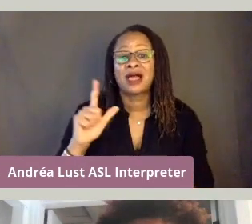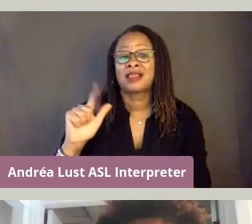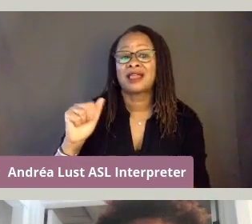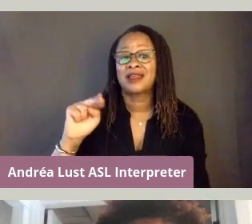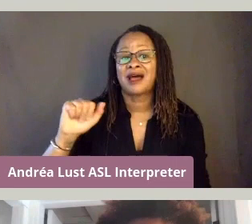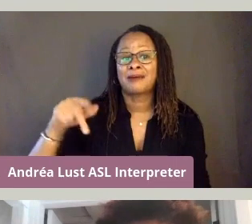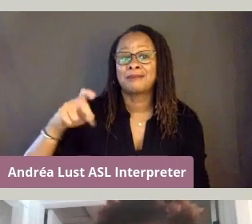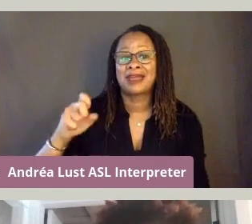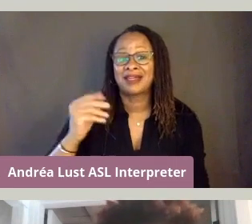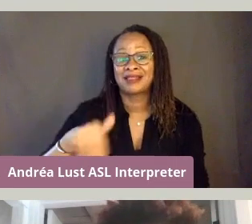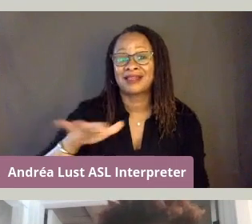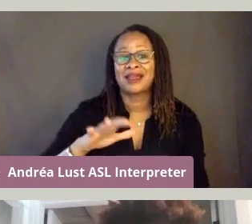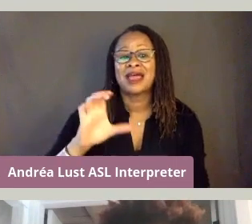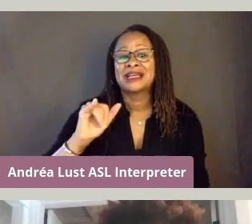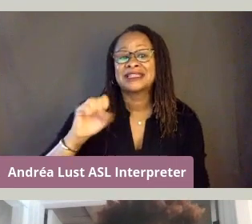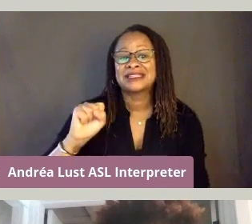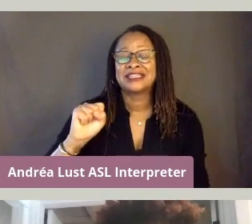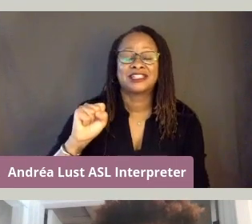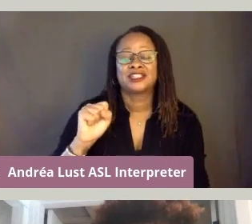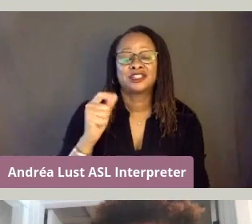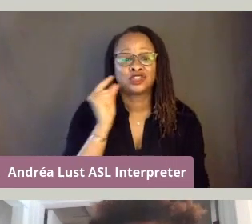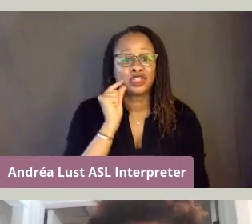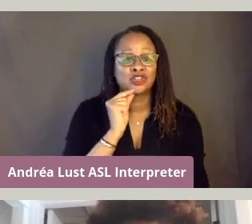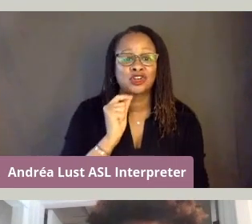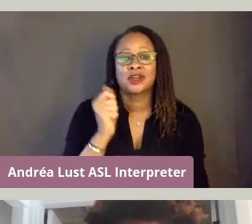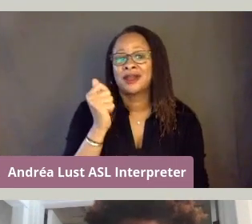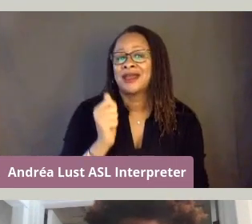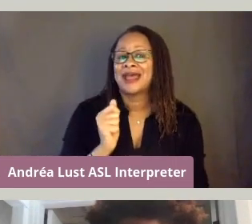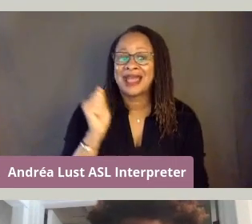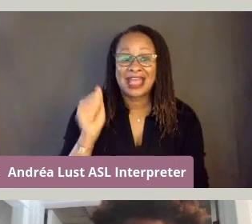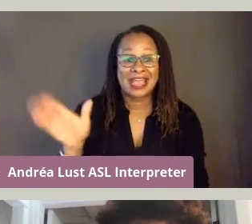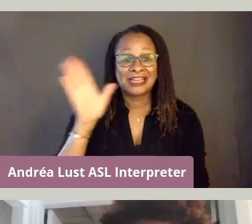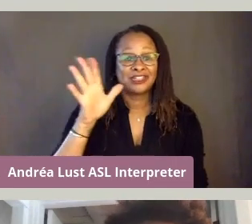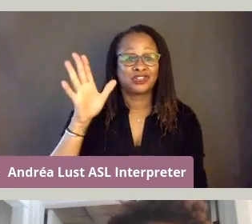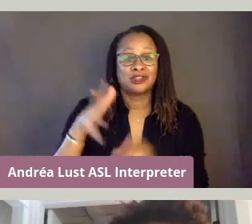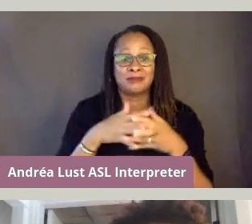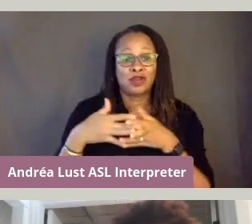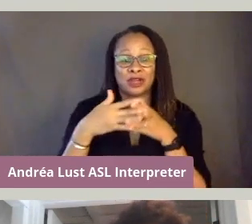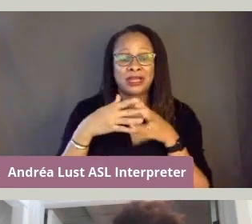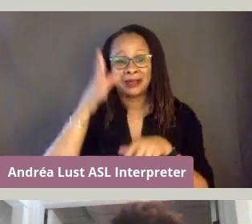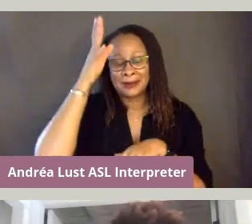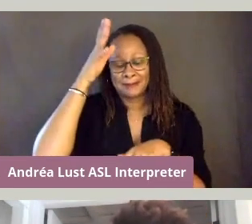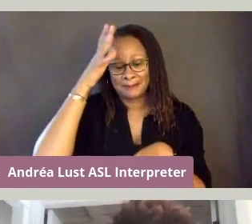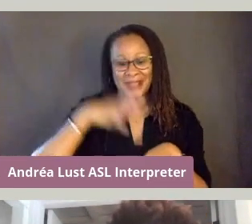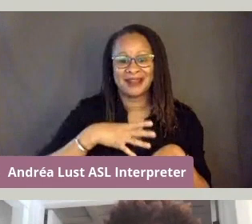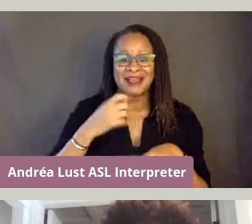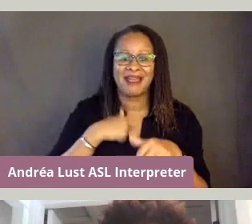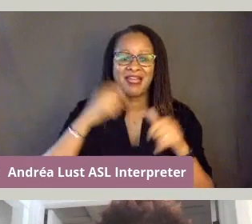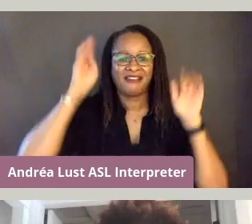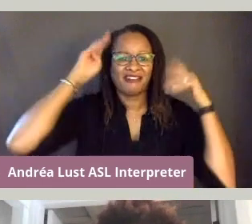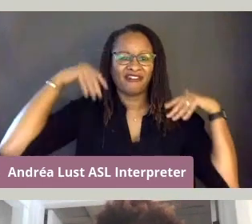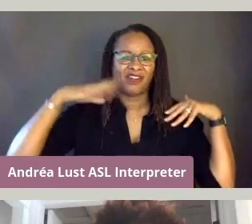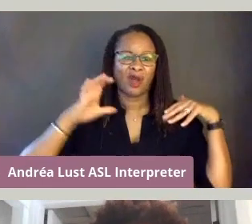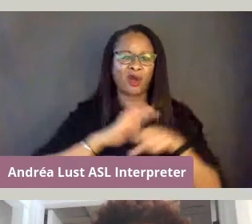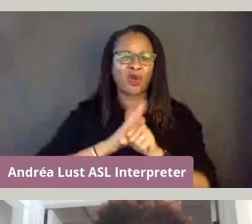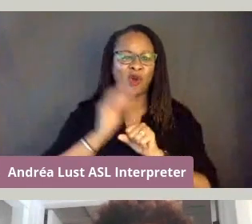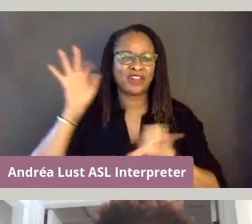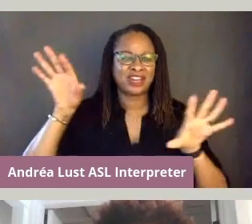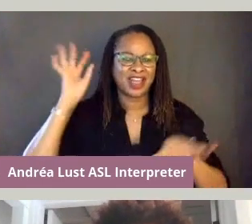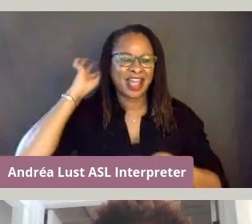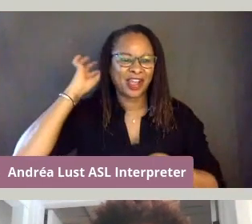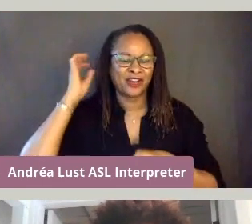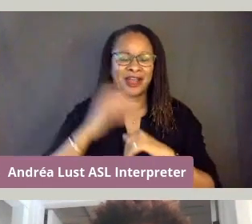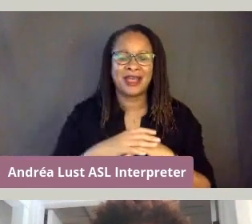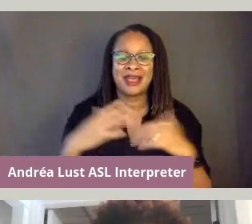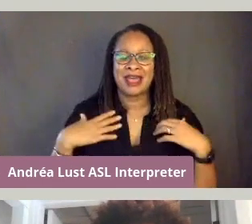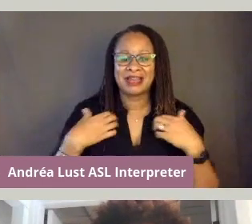land. I'm a cisgendered Asian American man. I'm wearing glasses, sort of COVID era shaggy hair. I'm wearing a teal shirt and a black